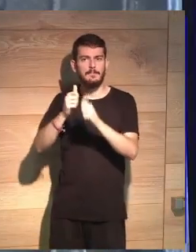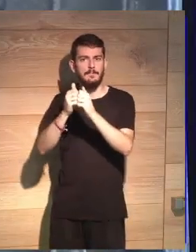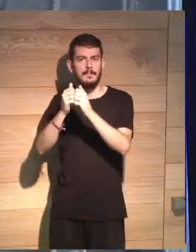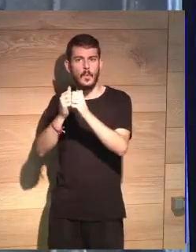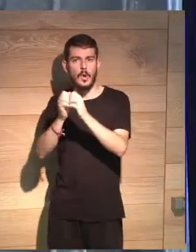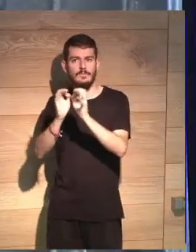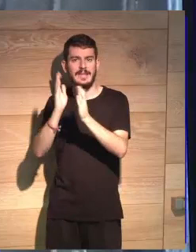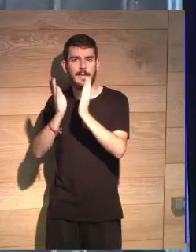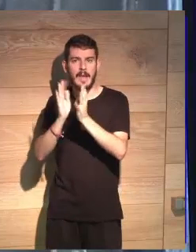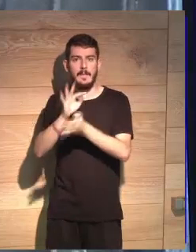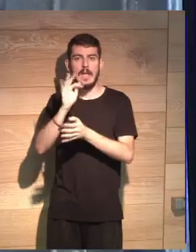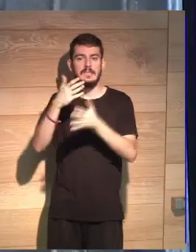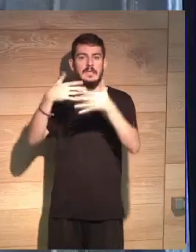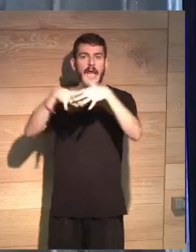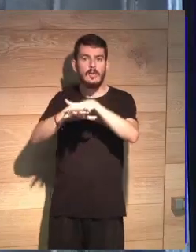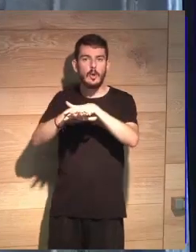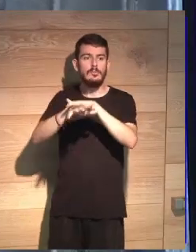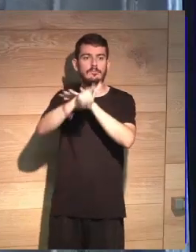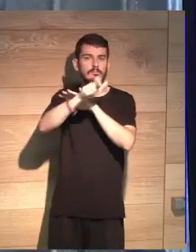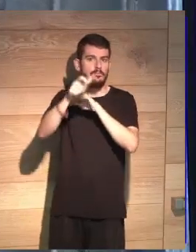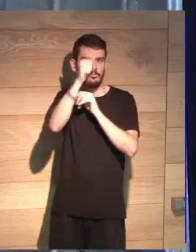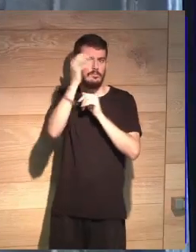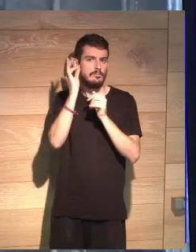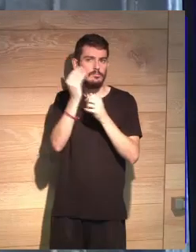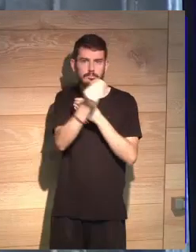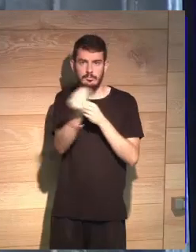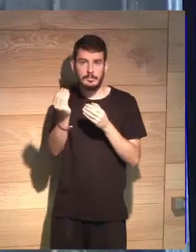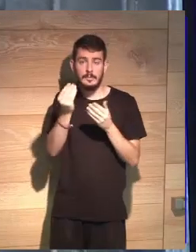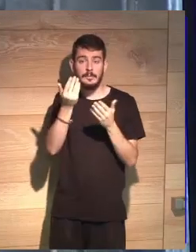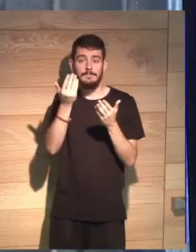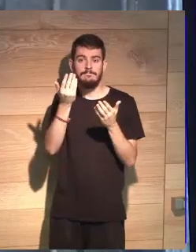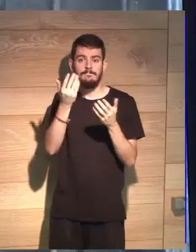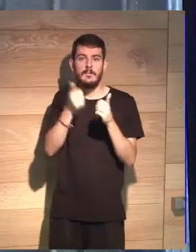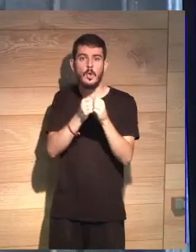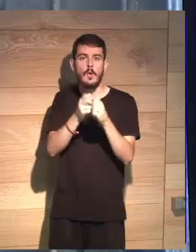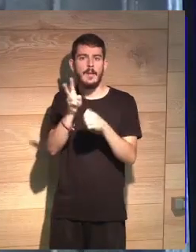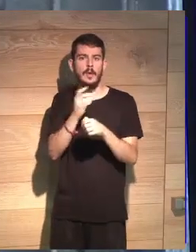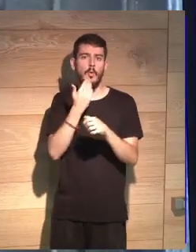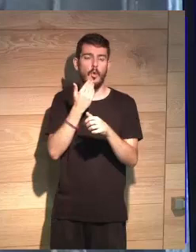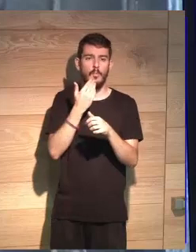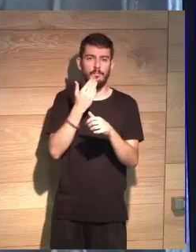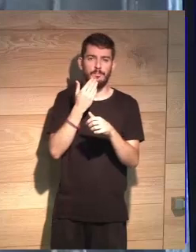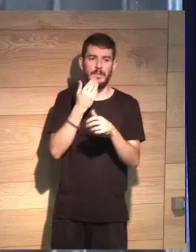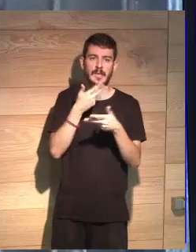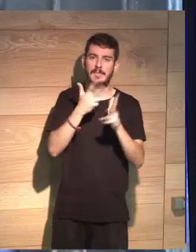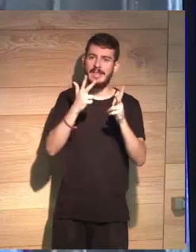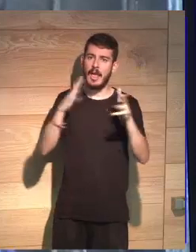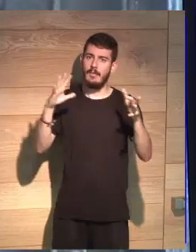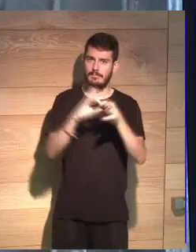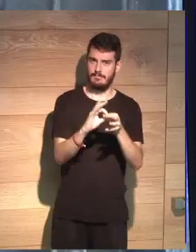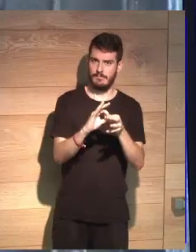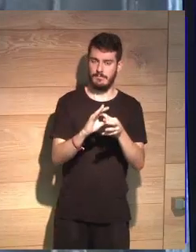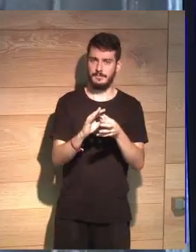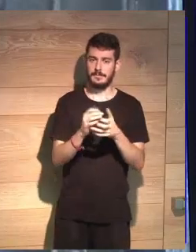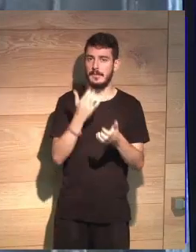the integration of medicine and video games to help children and young people who